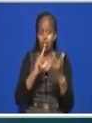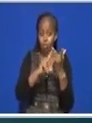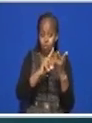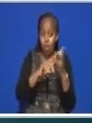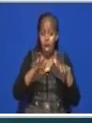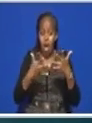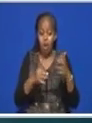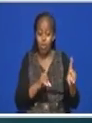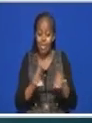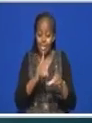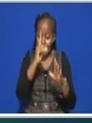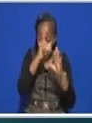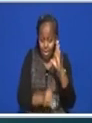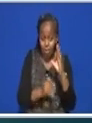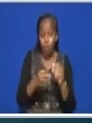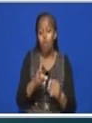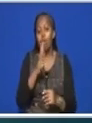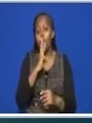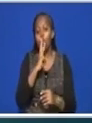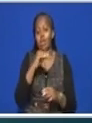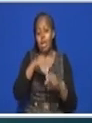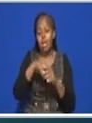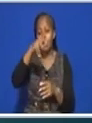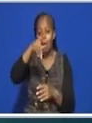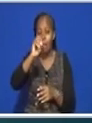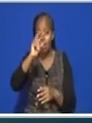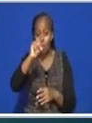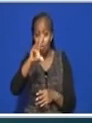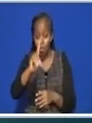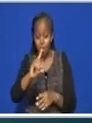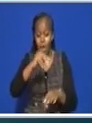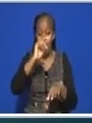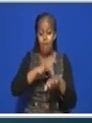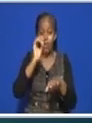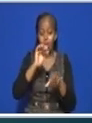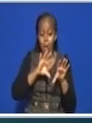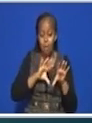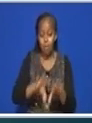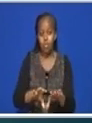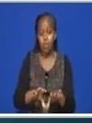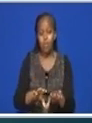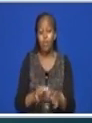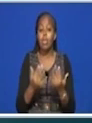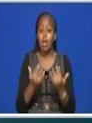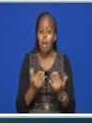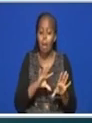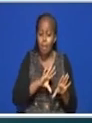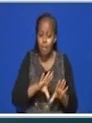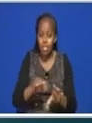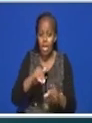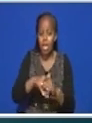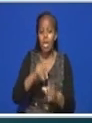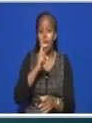depth of water in a pond affect the pressure? Now, the pressure in